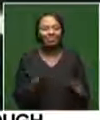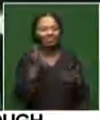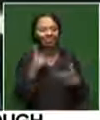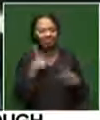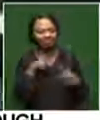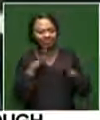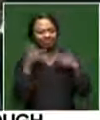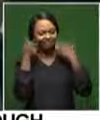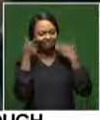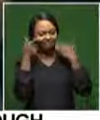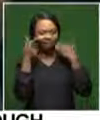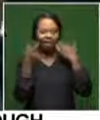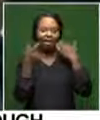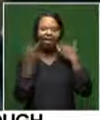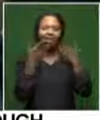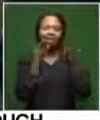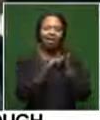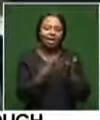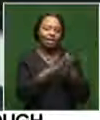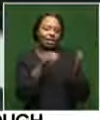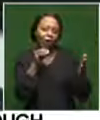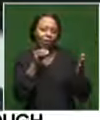It's you can download it.